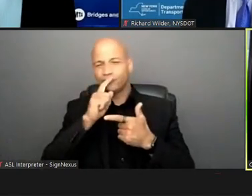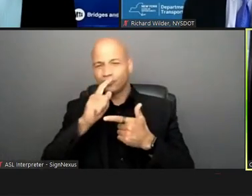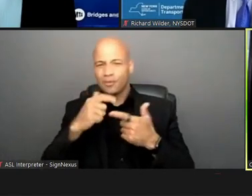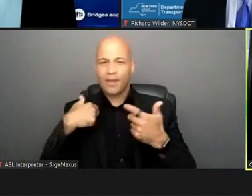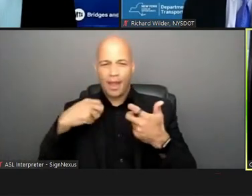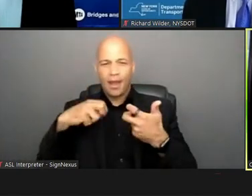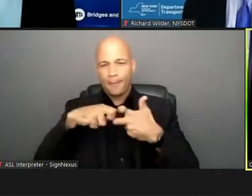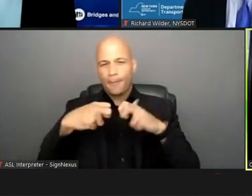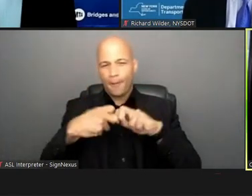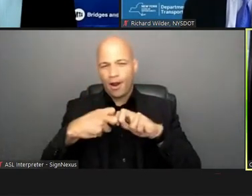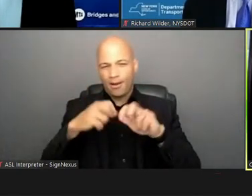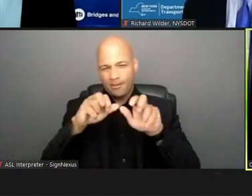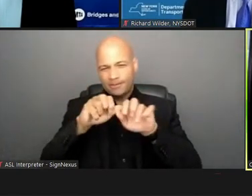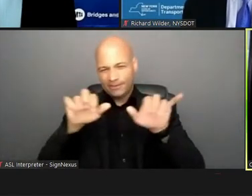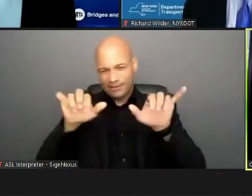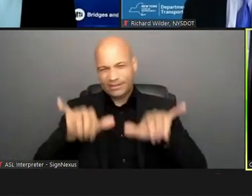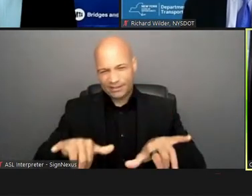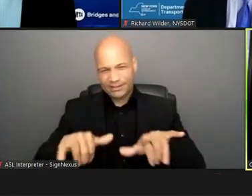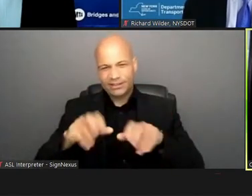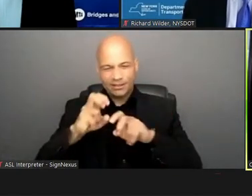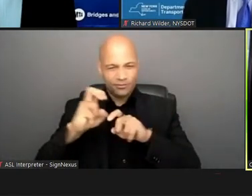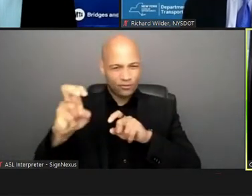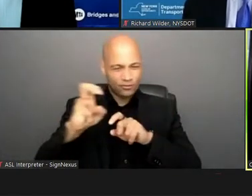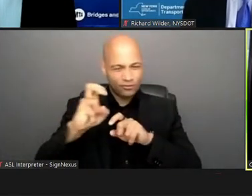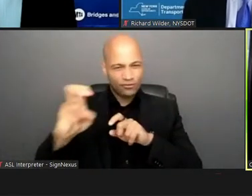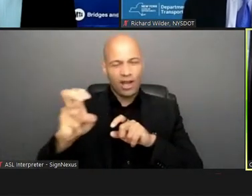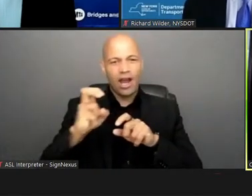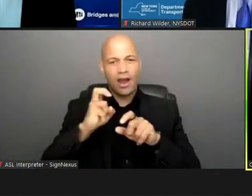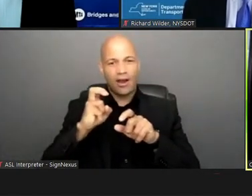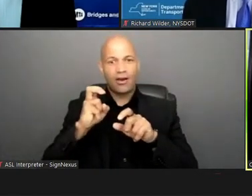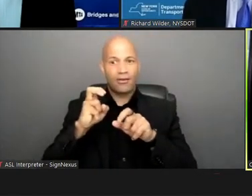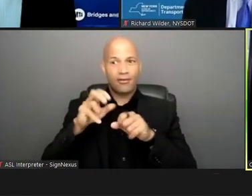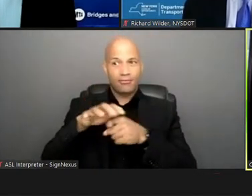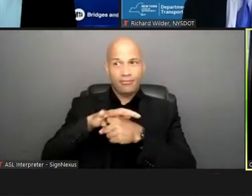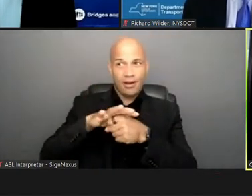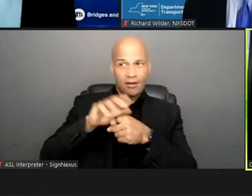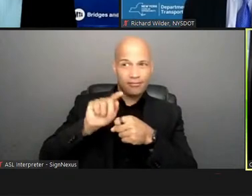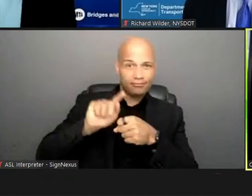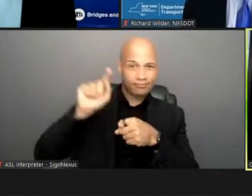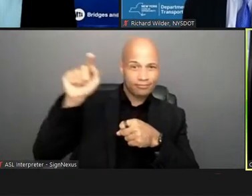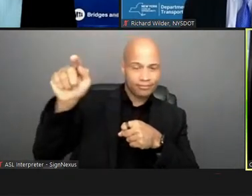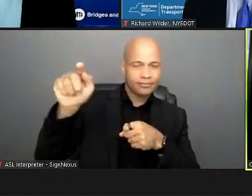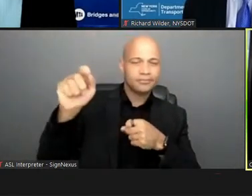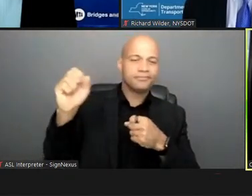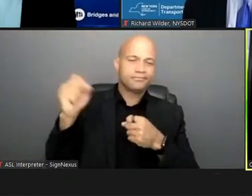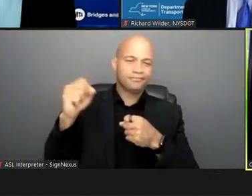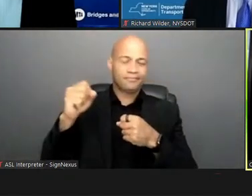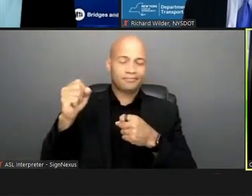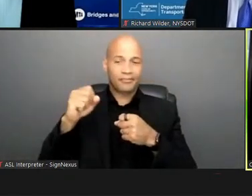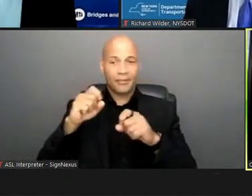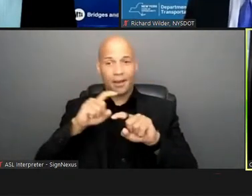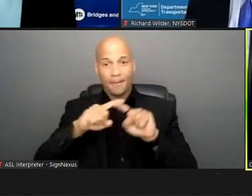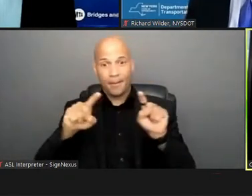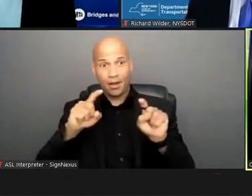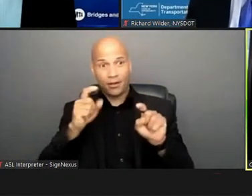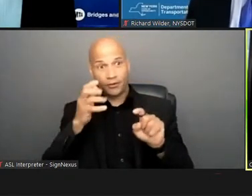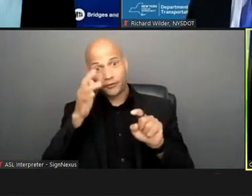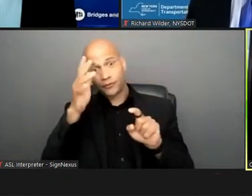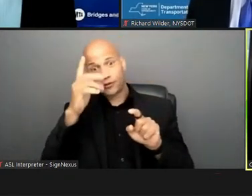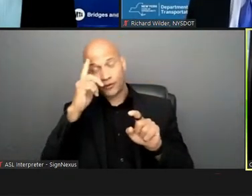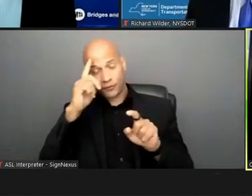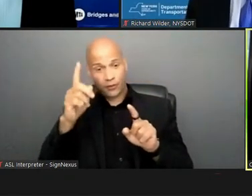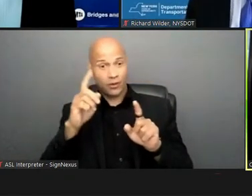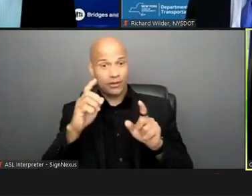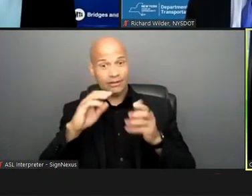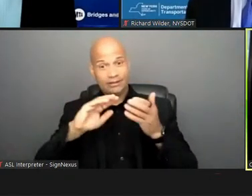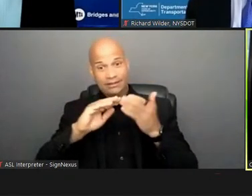some speakers have mentioned especially in areas farther from the district in question but the future of cities is not cart we can't fix